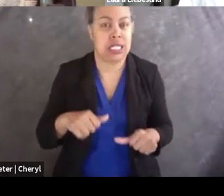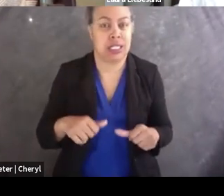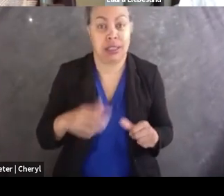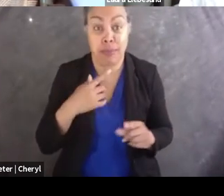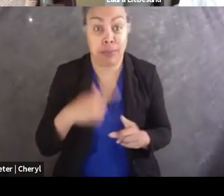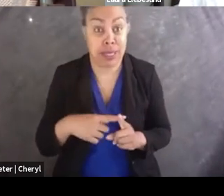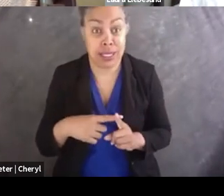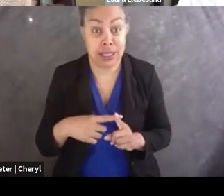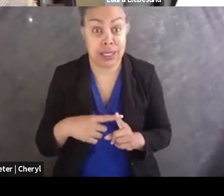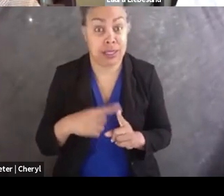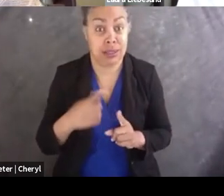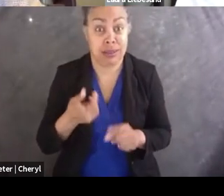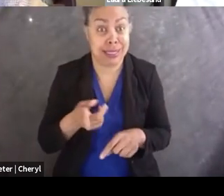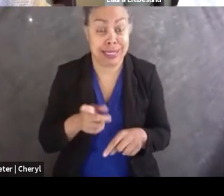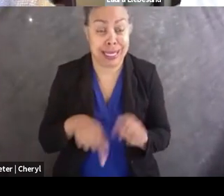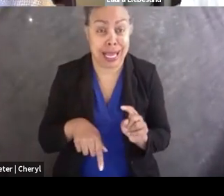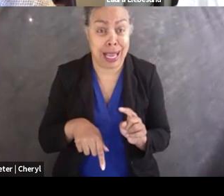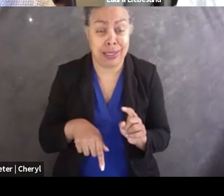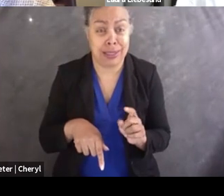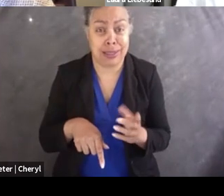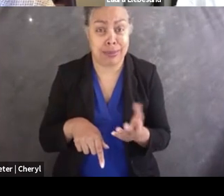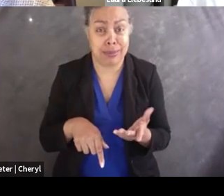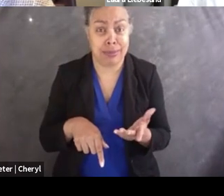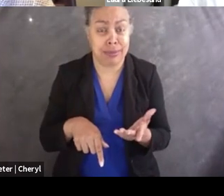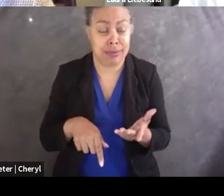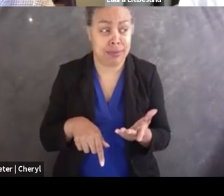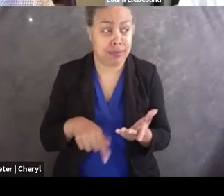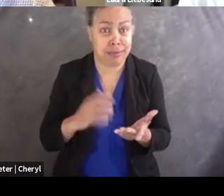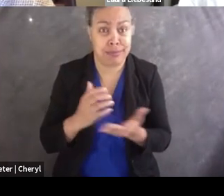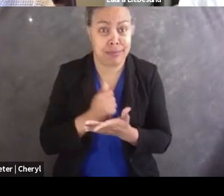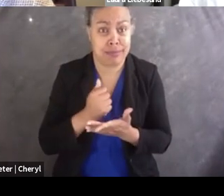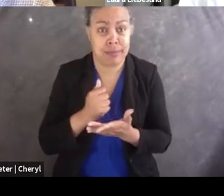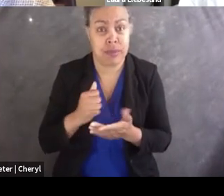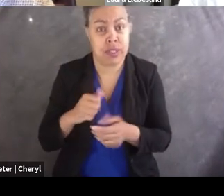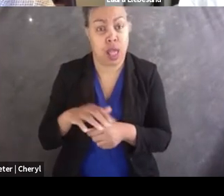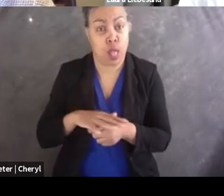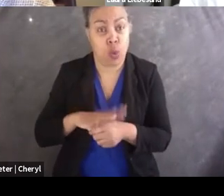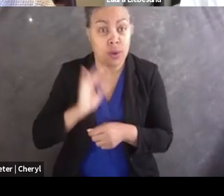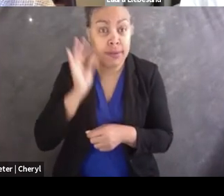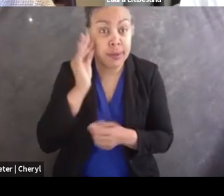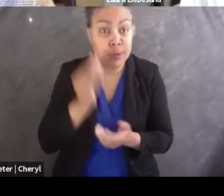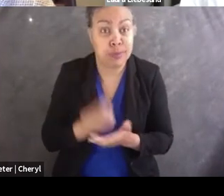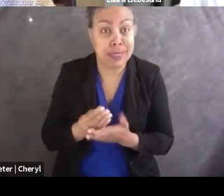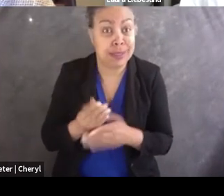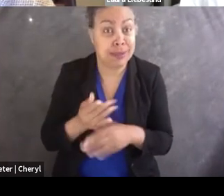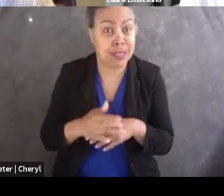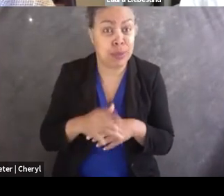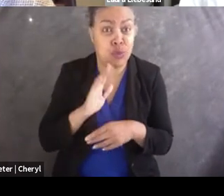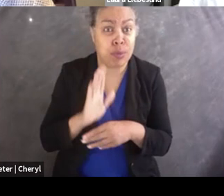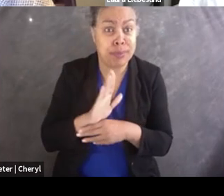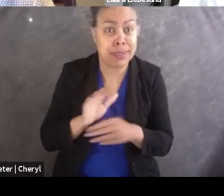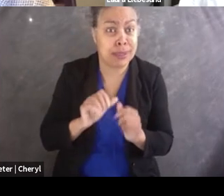with the inability of many of these businesses to access any of the local or federal funding that was available to